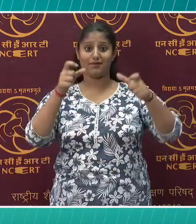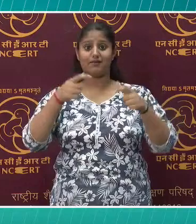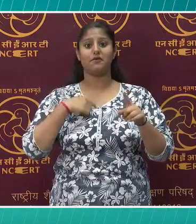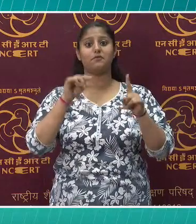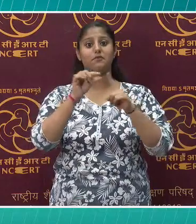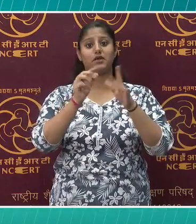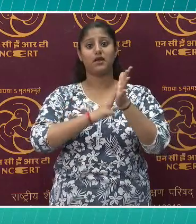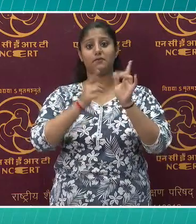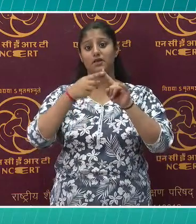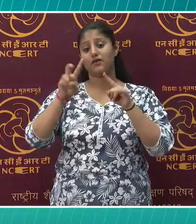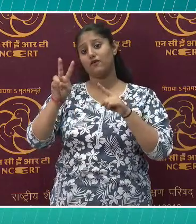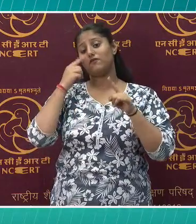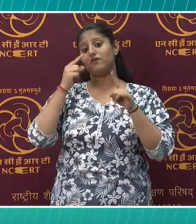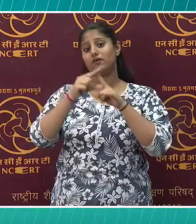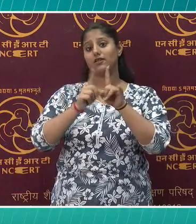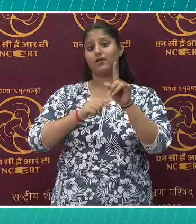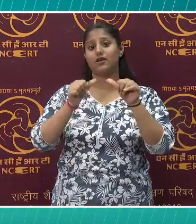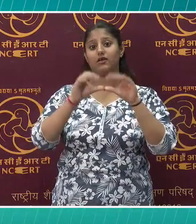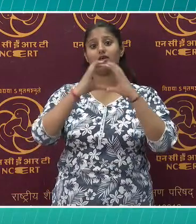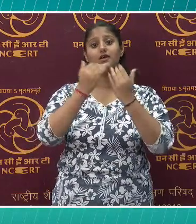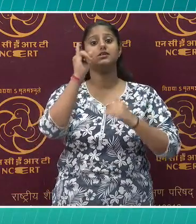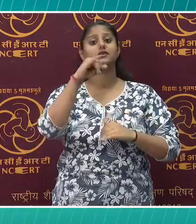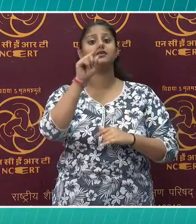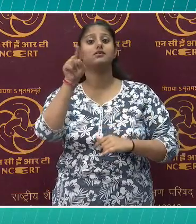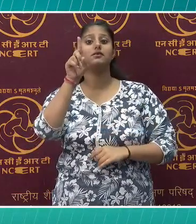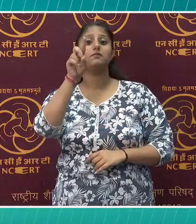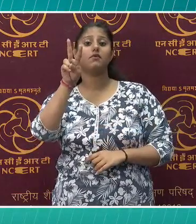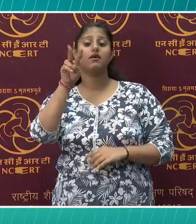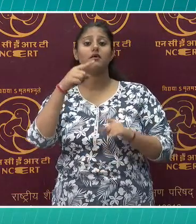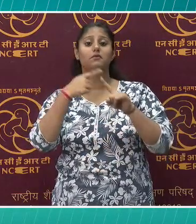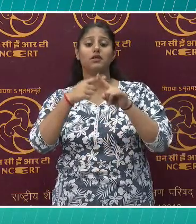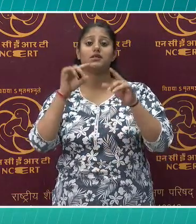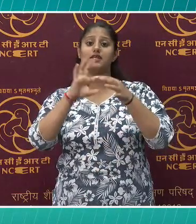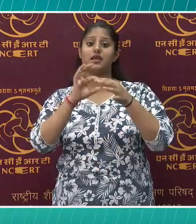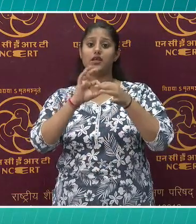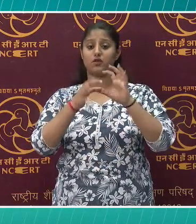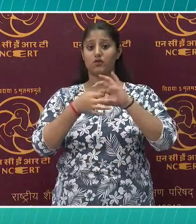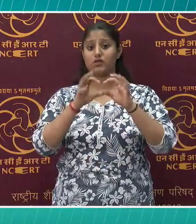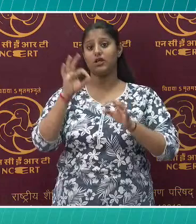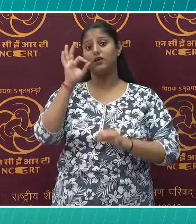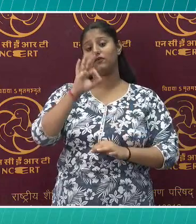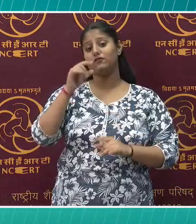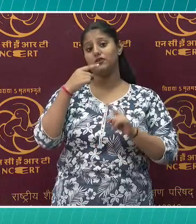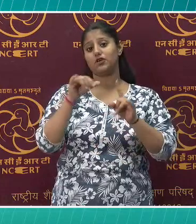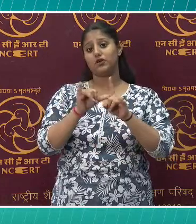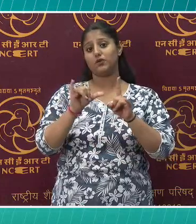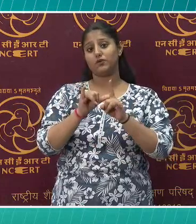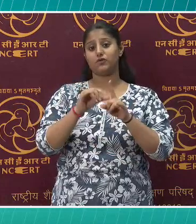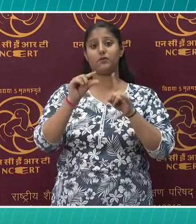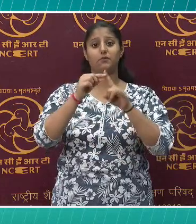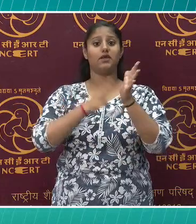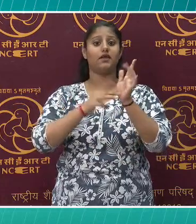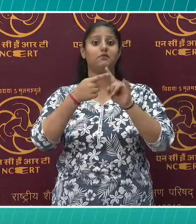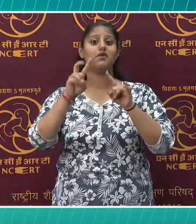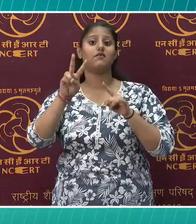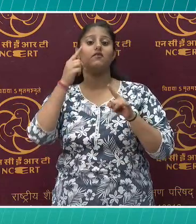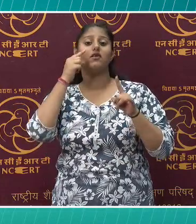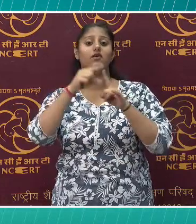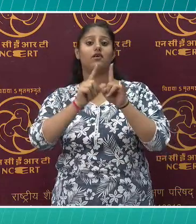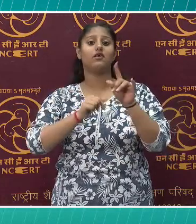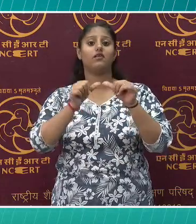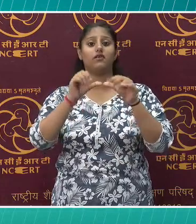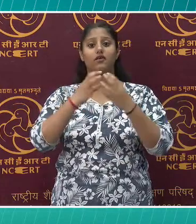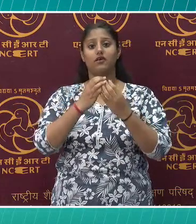PME Vidya channel 6 to 12 as also on NCERT's official YouTube channel and NCERT PME Vidya channel 6 to